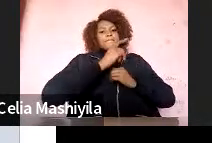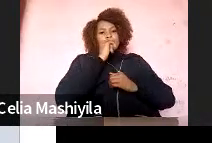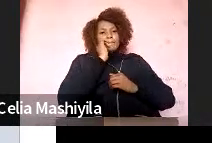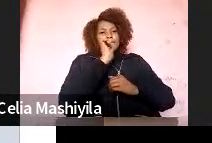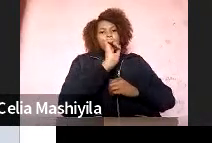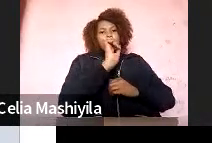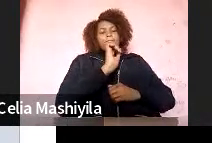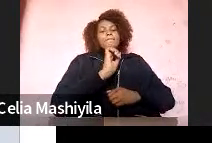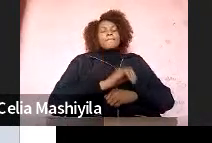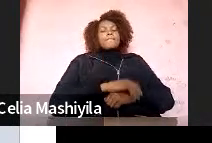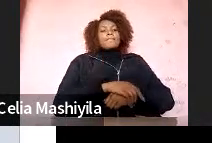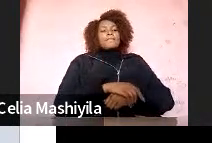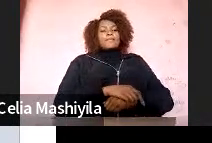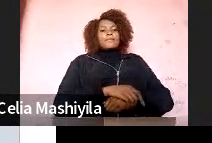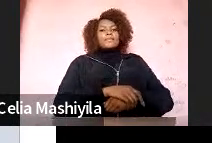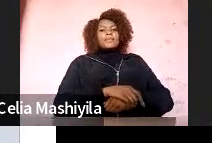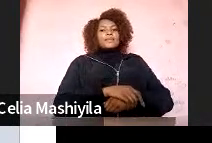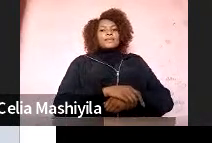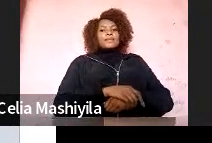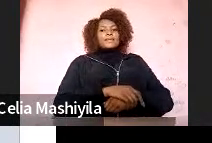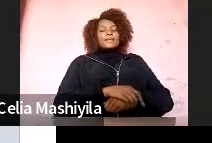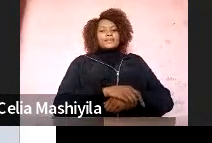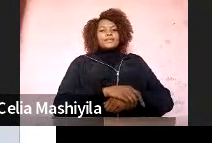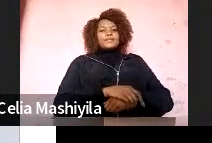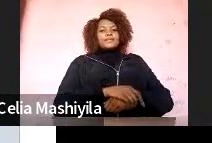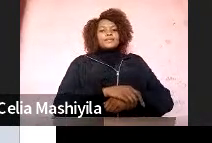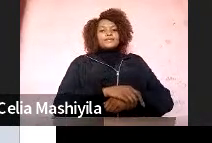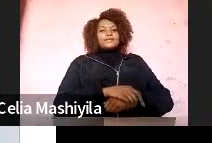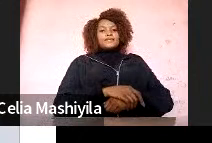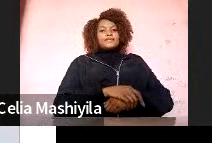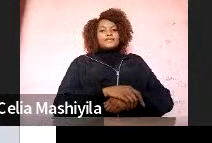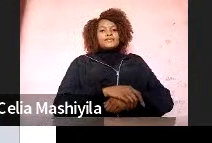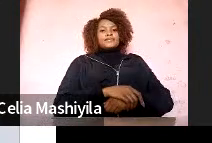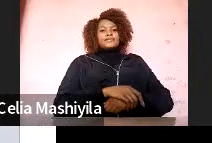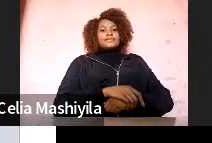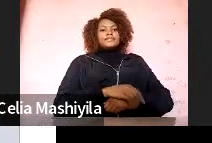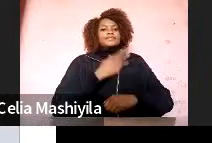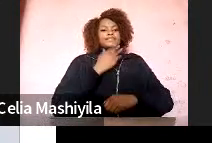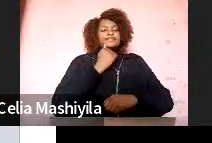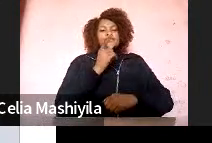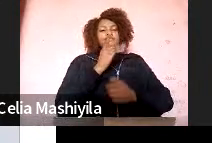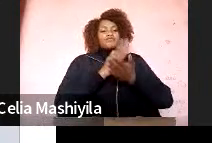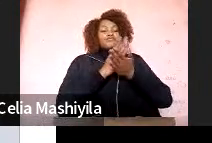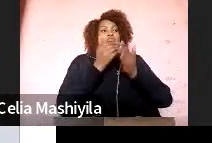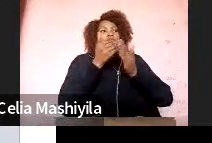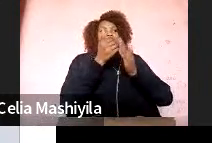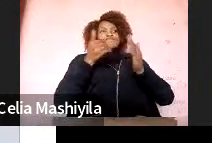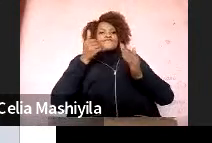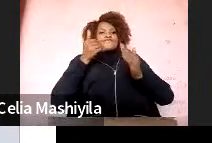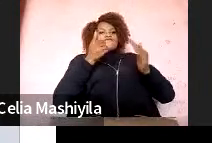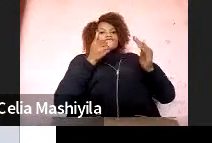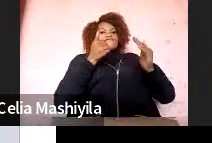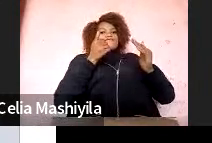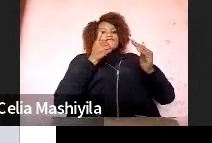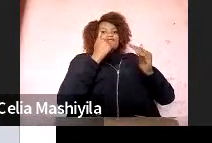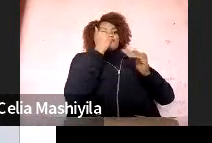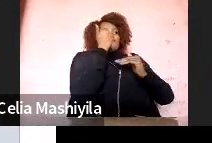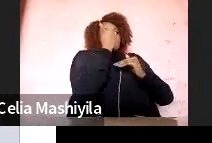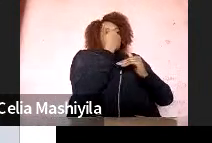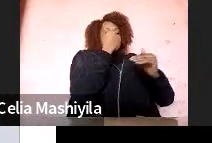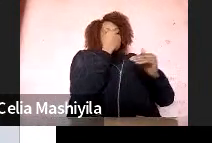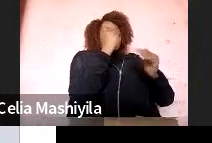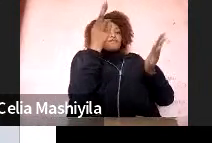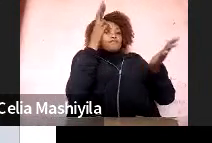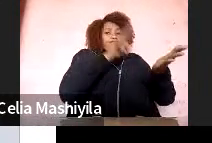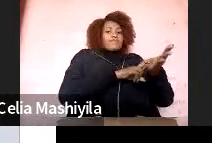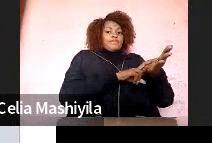yourself. But ensure that truly there's reasonable suspicion in whatever you are reporting to SARS. As I